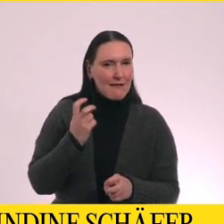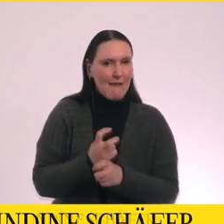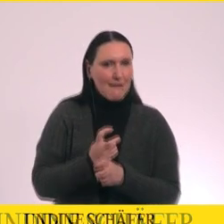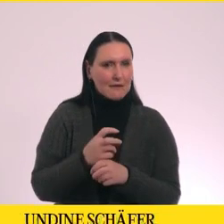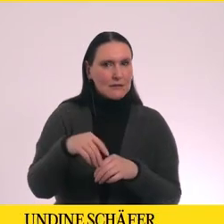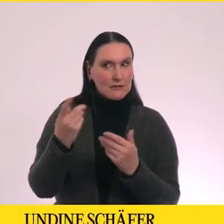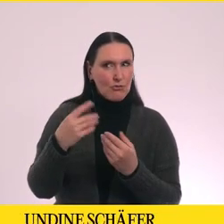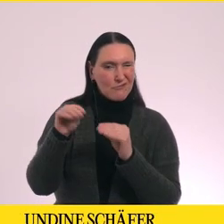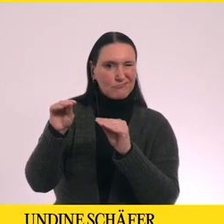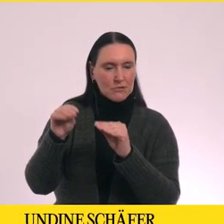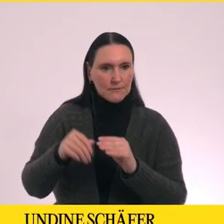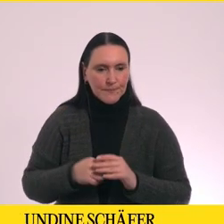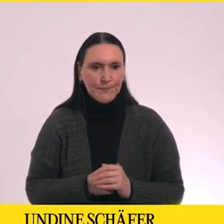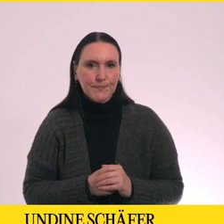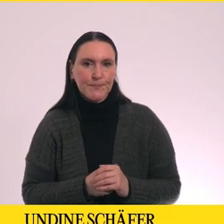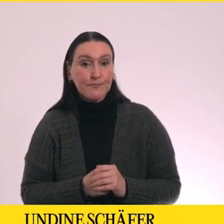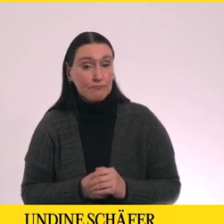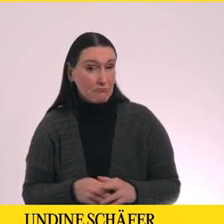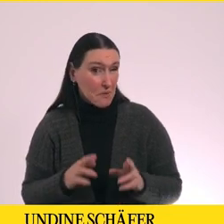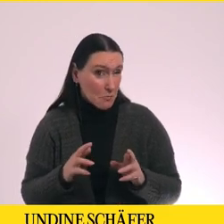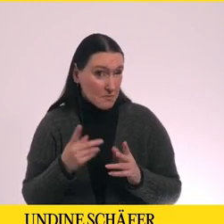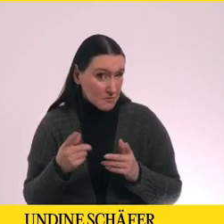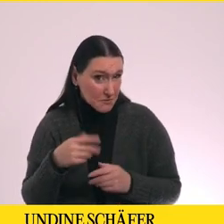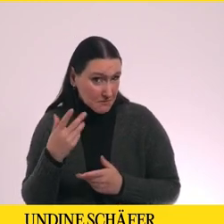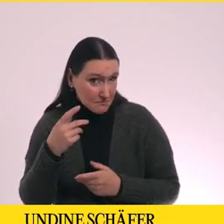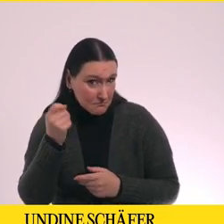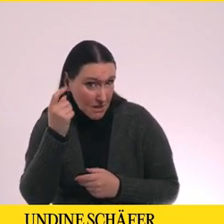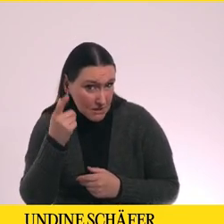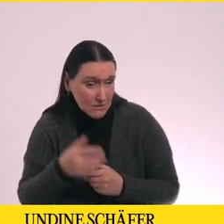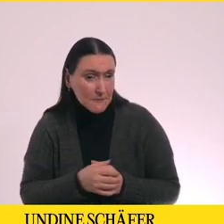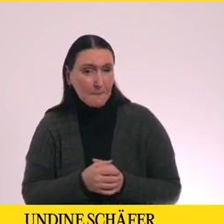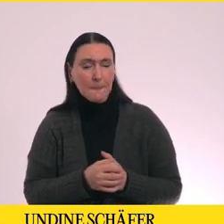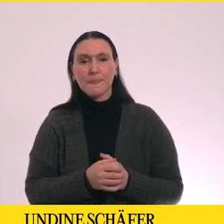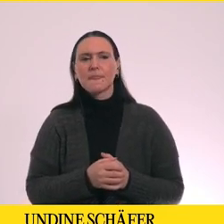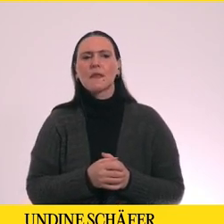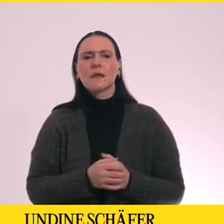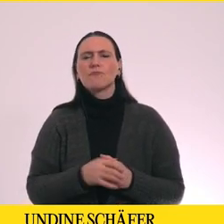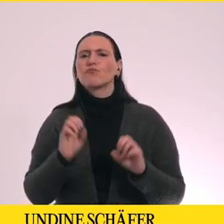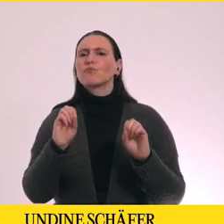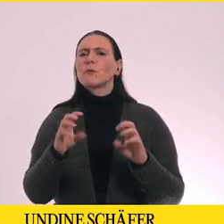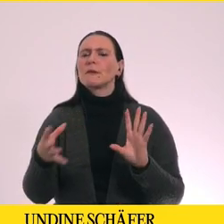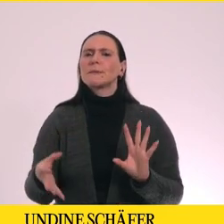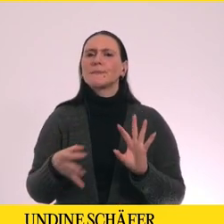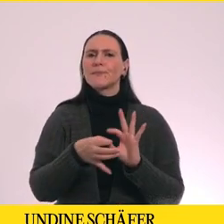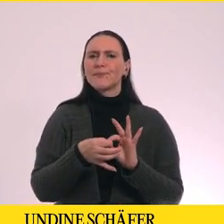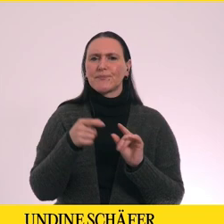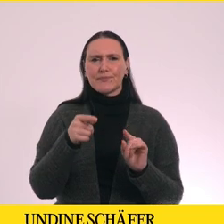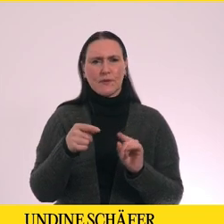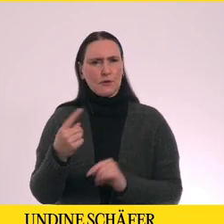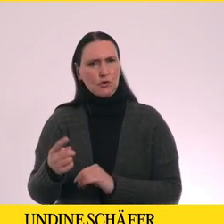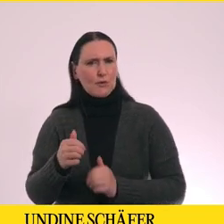I mean, maybe we can come back to that in terms of thinking about your individual practices as well and you being challenged, I guess.